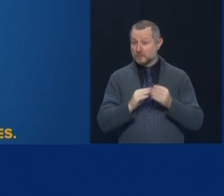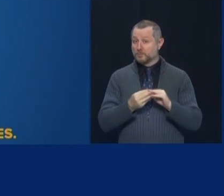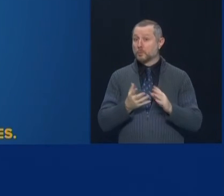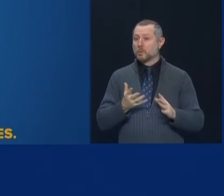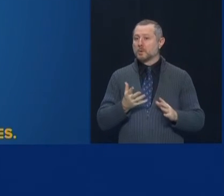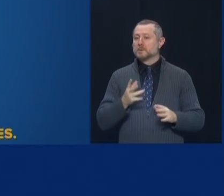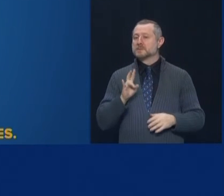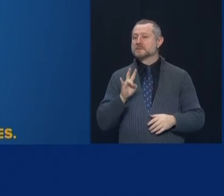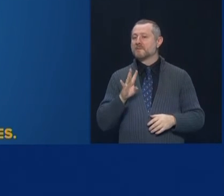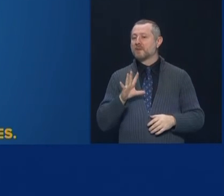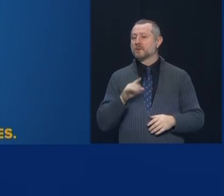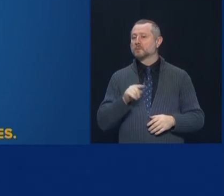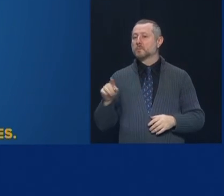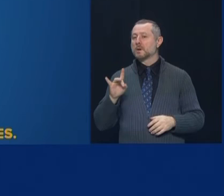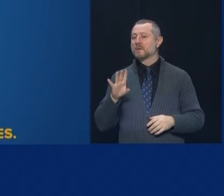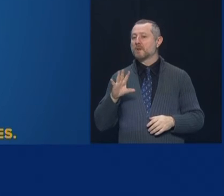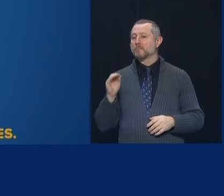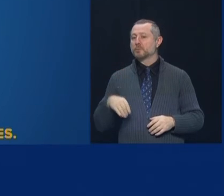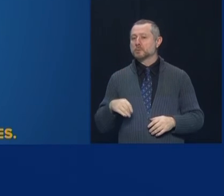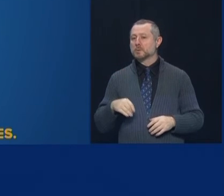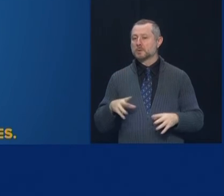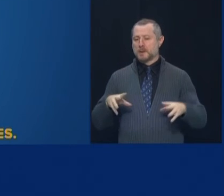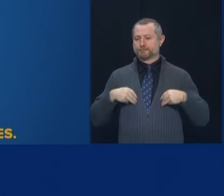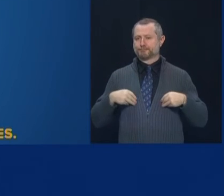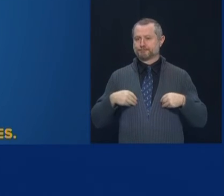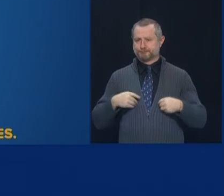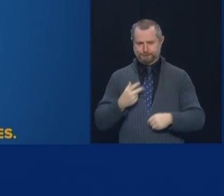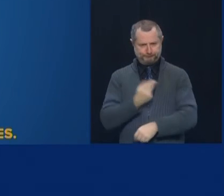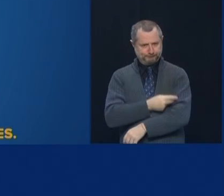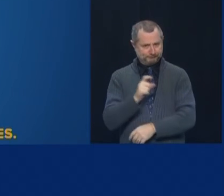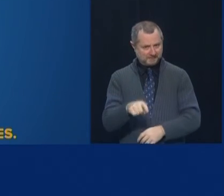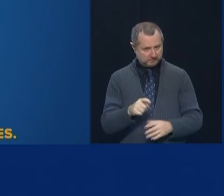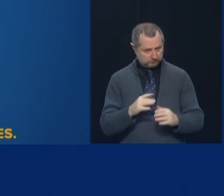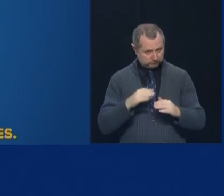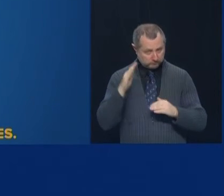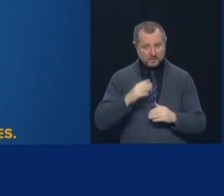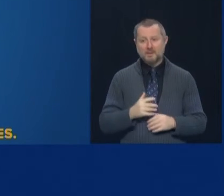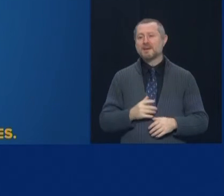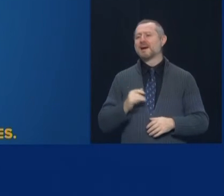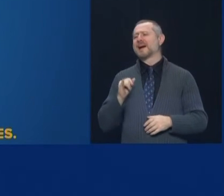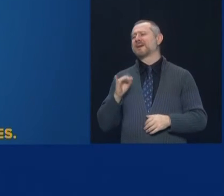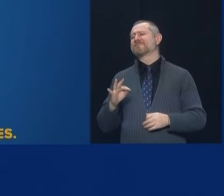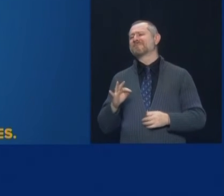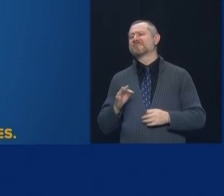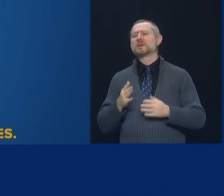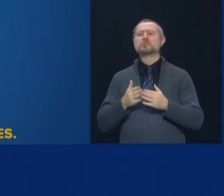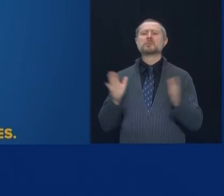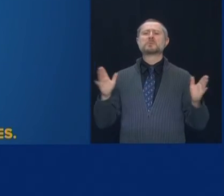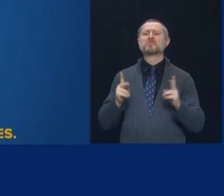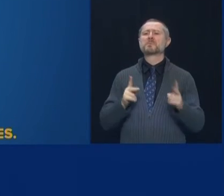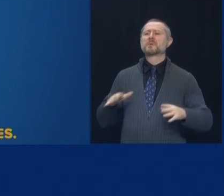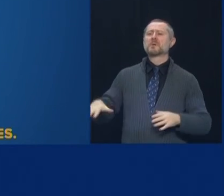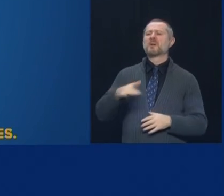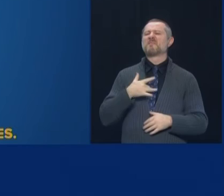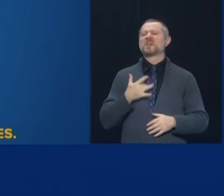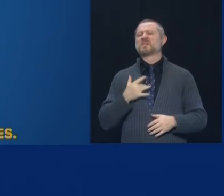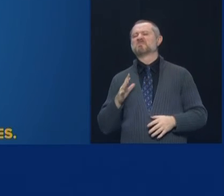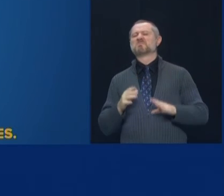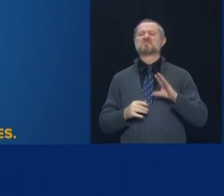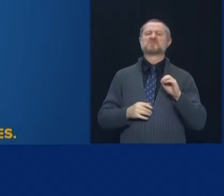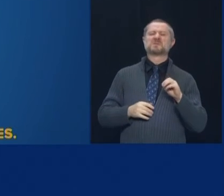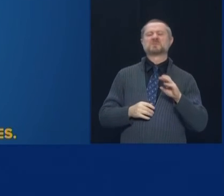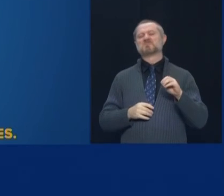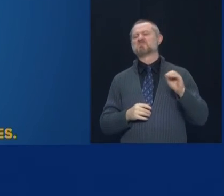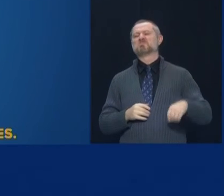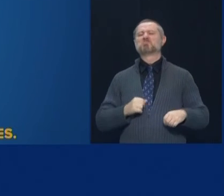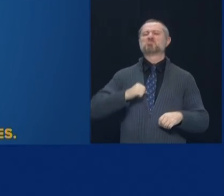You need 75, 80%. If you start with a public where 50% are skeptical about the